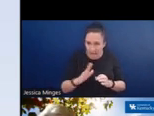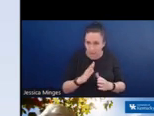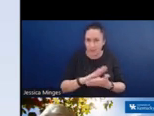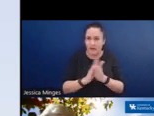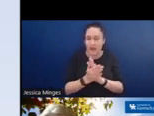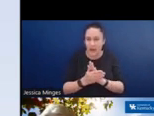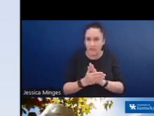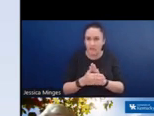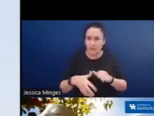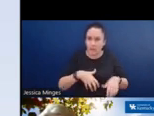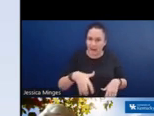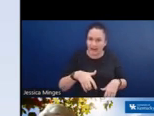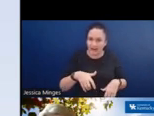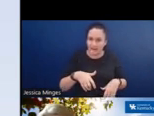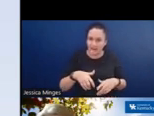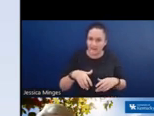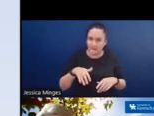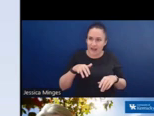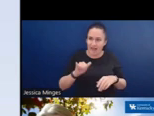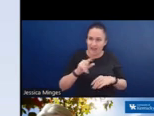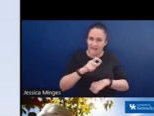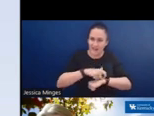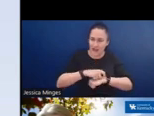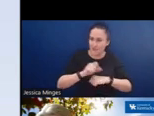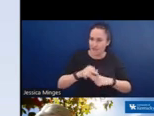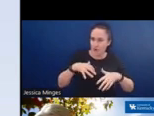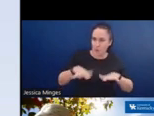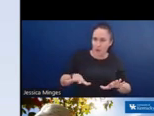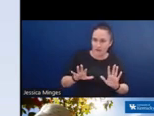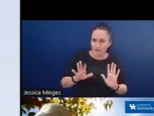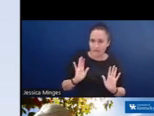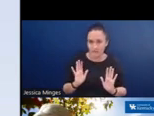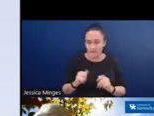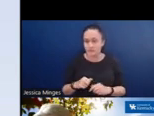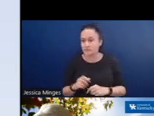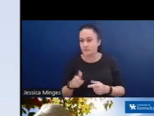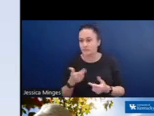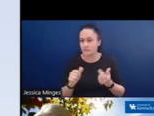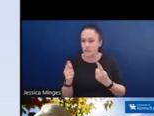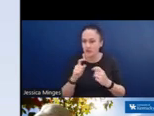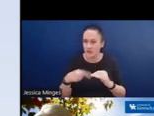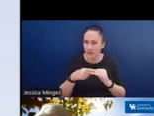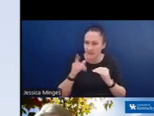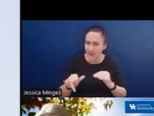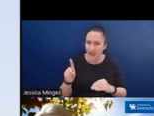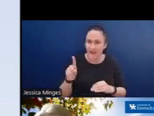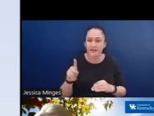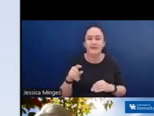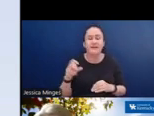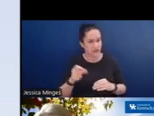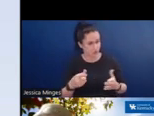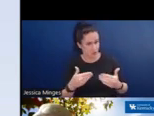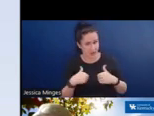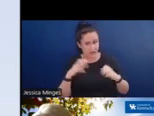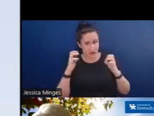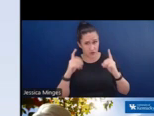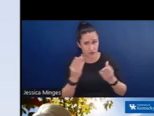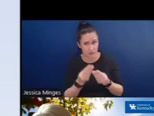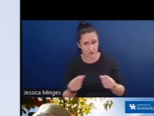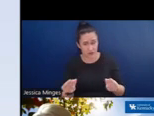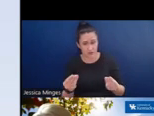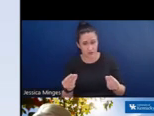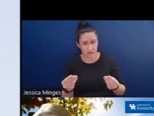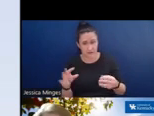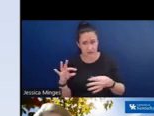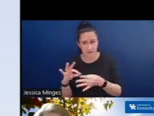be. So any questions in the chat about this one? Yes. Do you have educational materials that go along